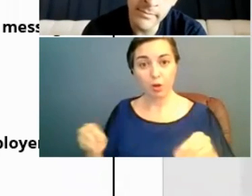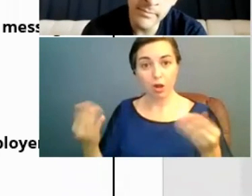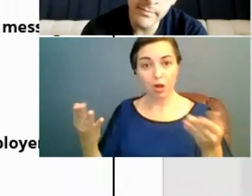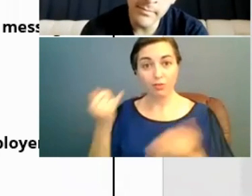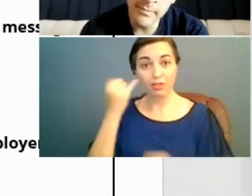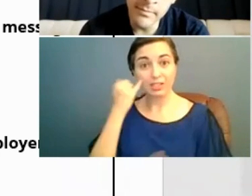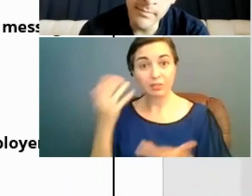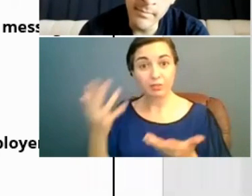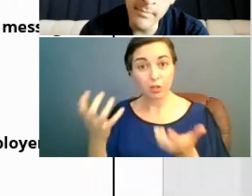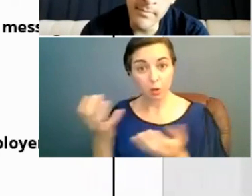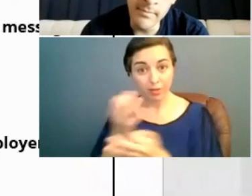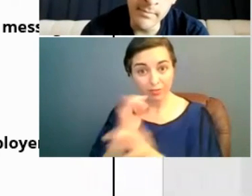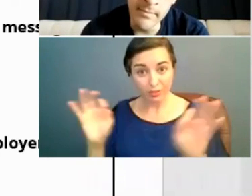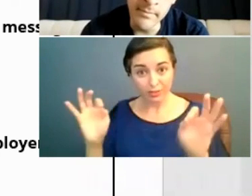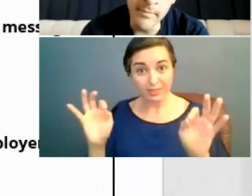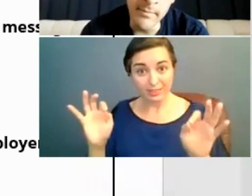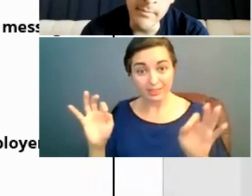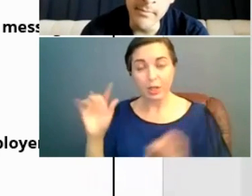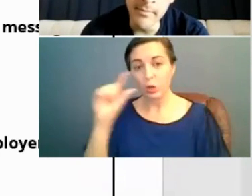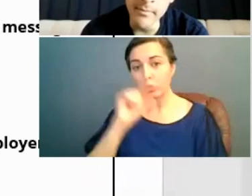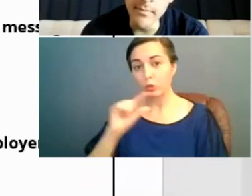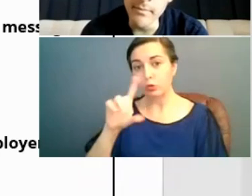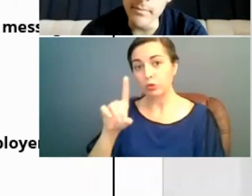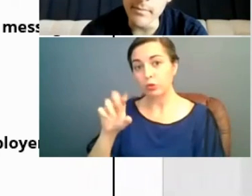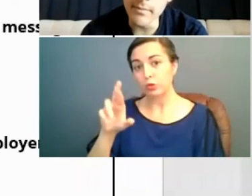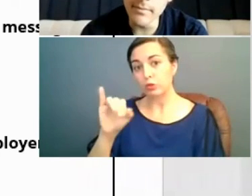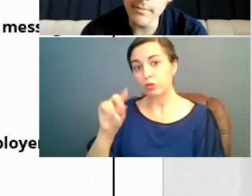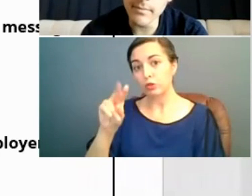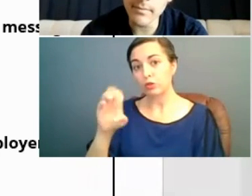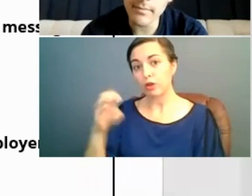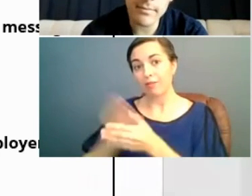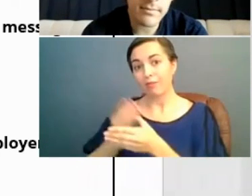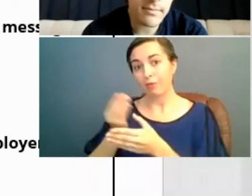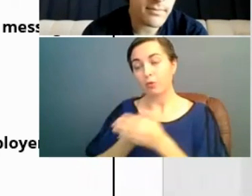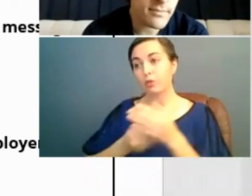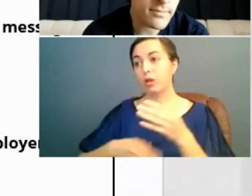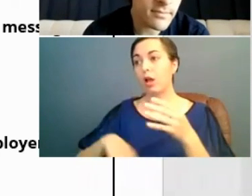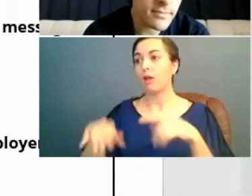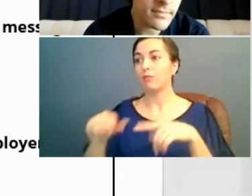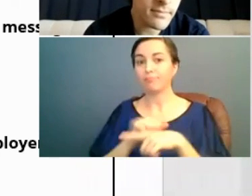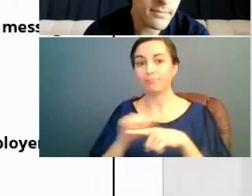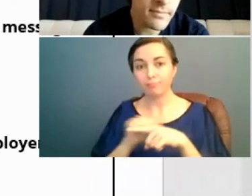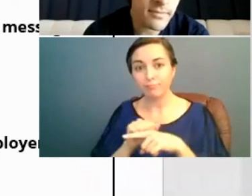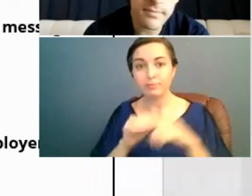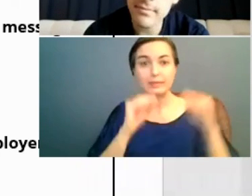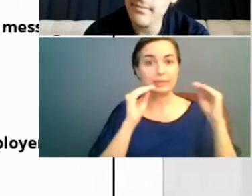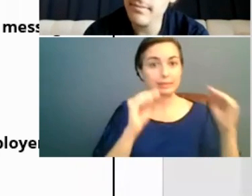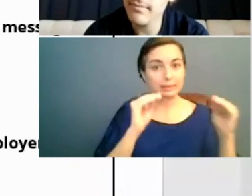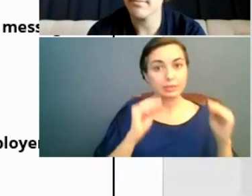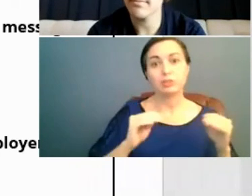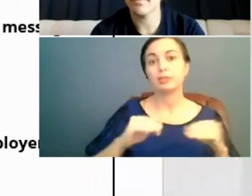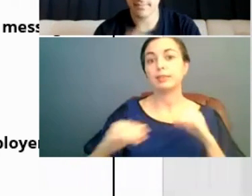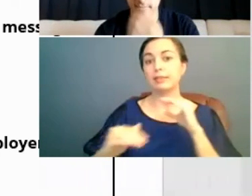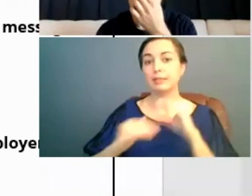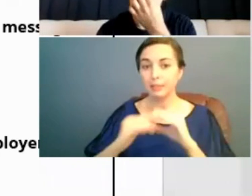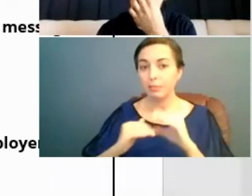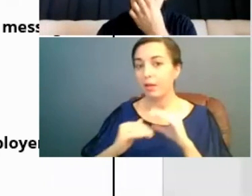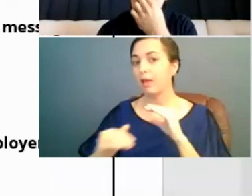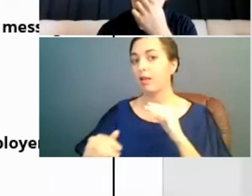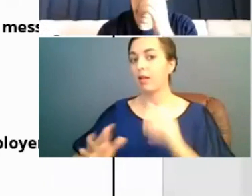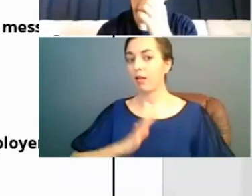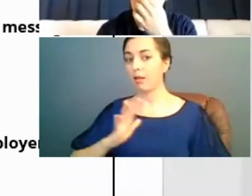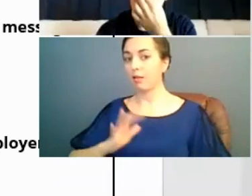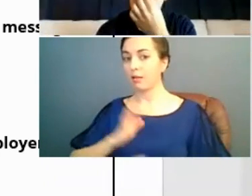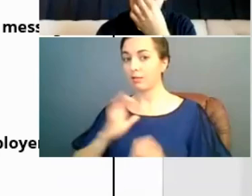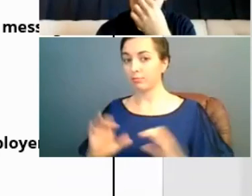for free, is a Google Drive folder of exercises teaching email etiquette. Lessons